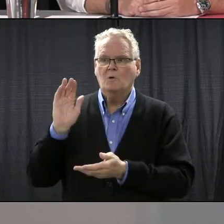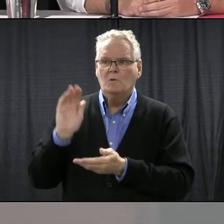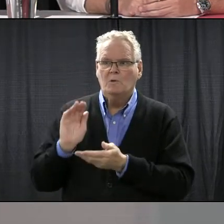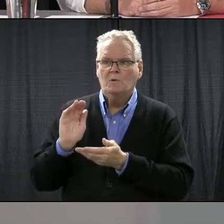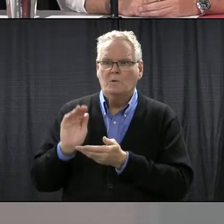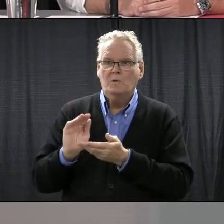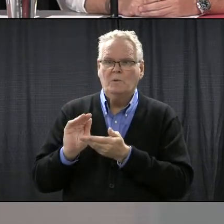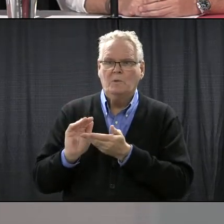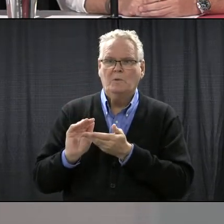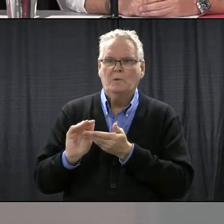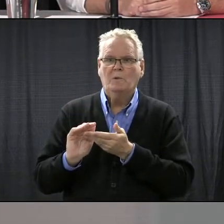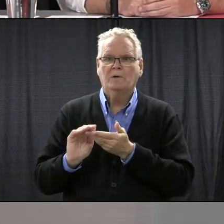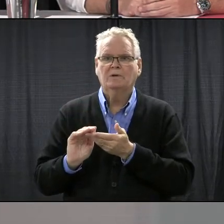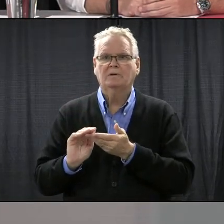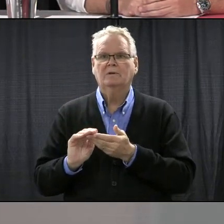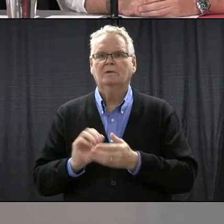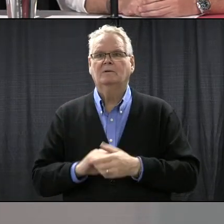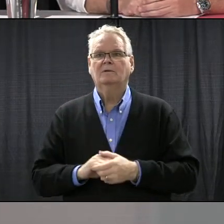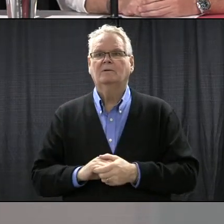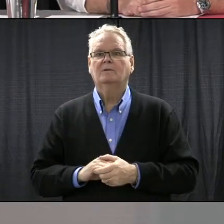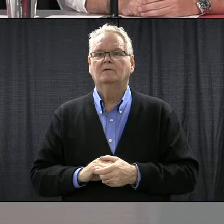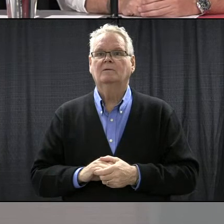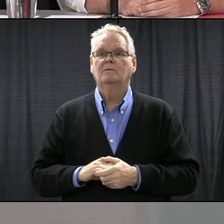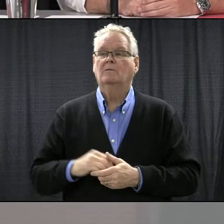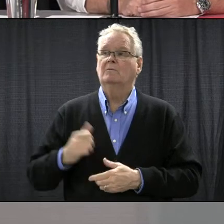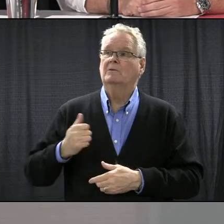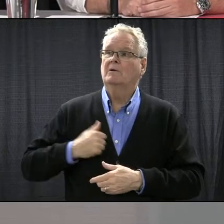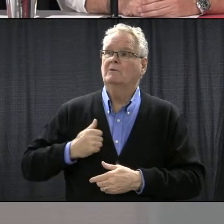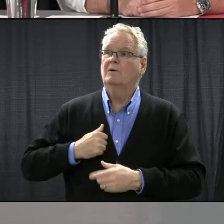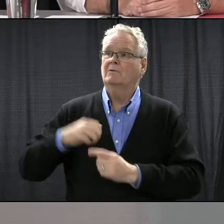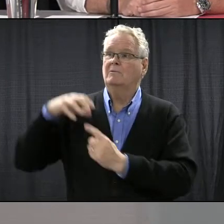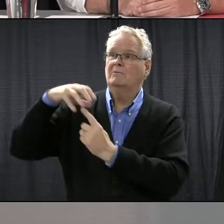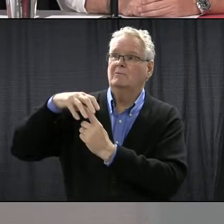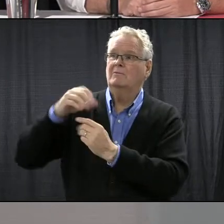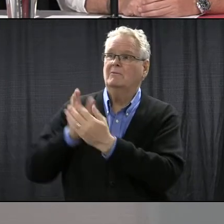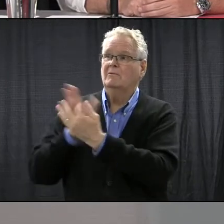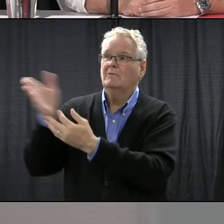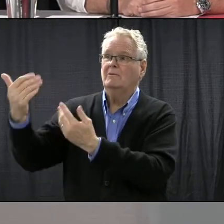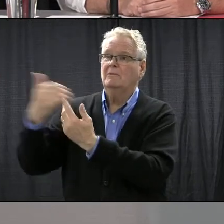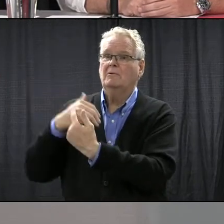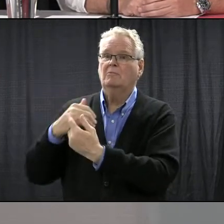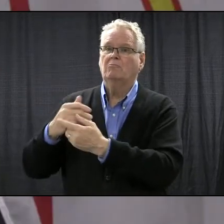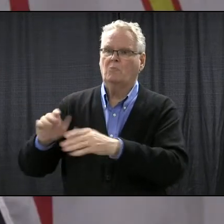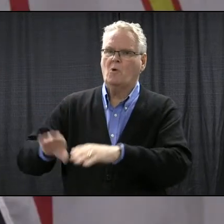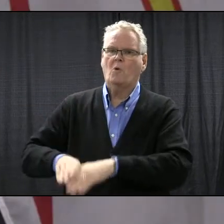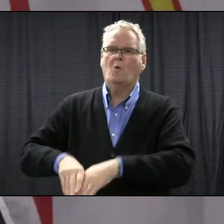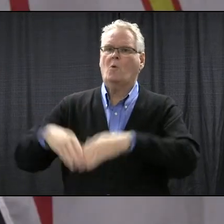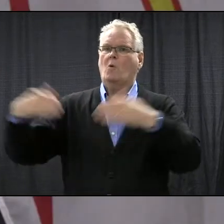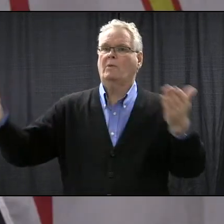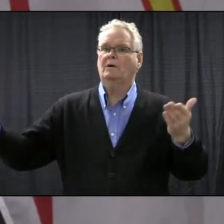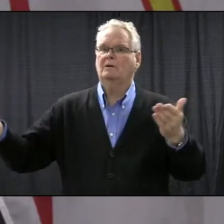tomorrow. Are you concerned about people letting their guards down now as we enter into this next phase?